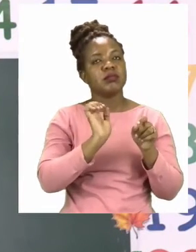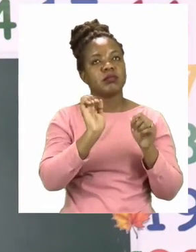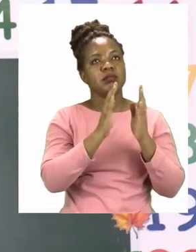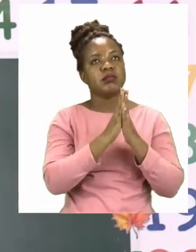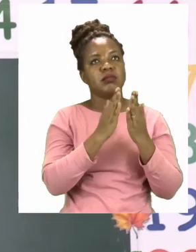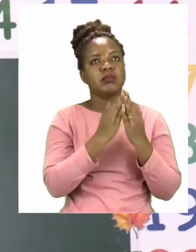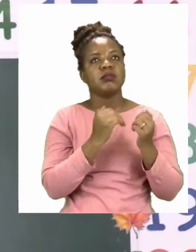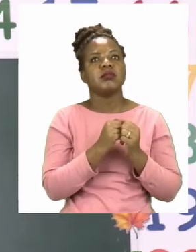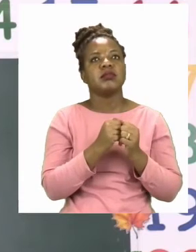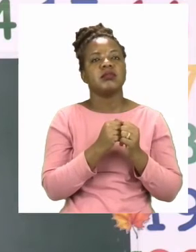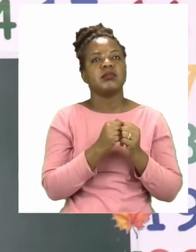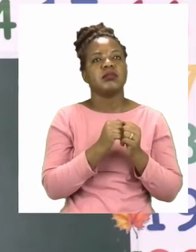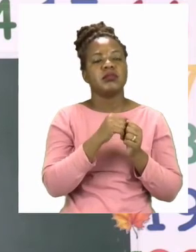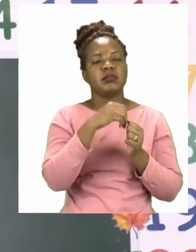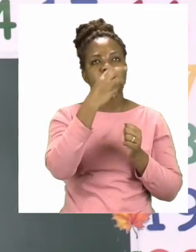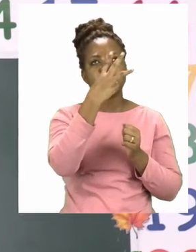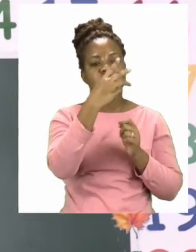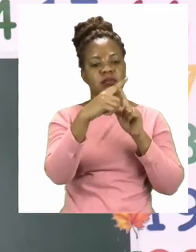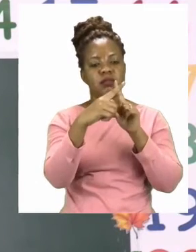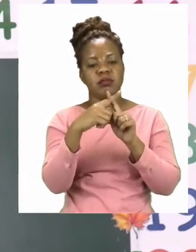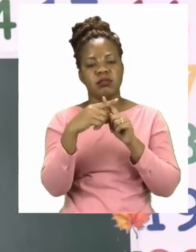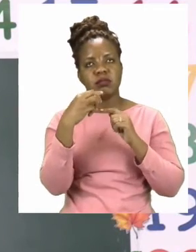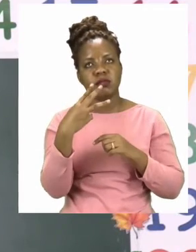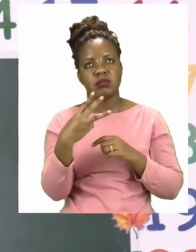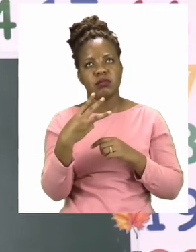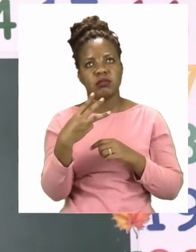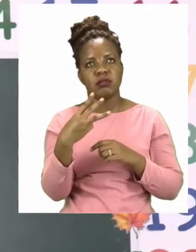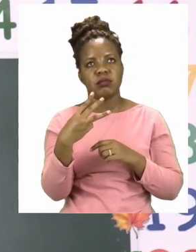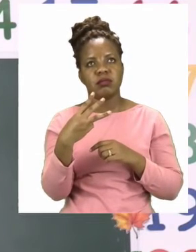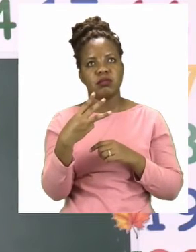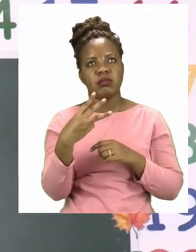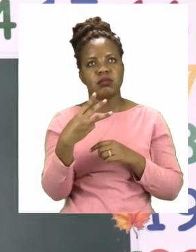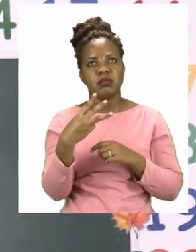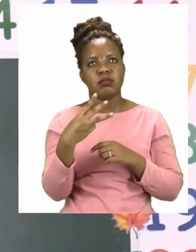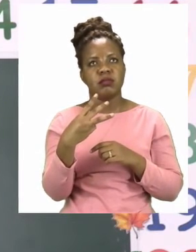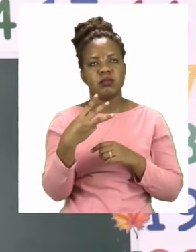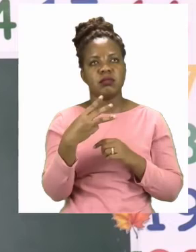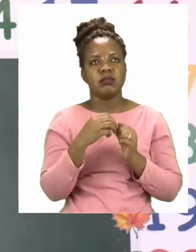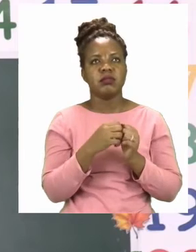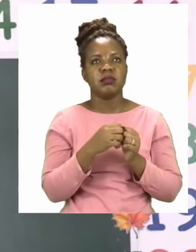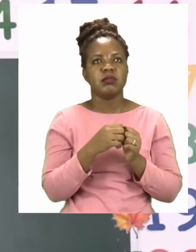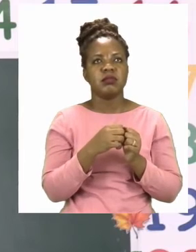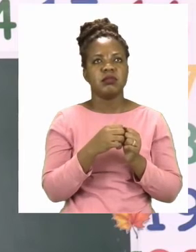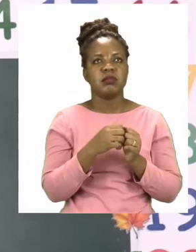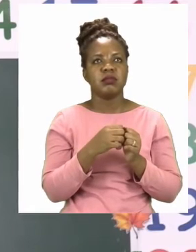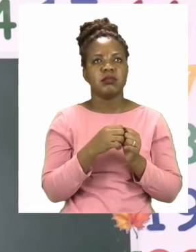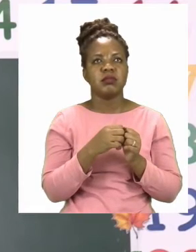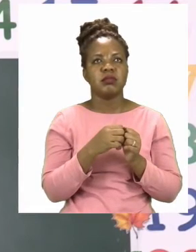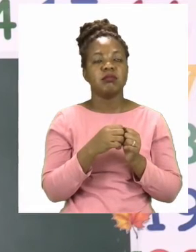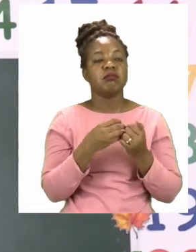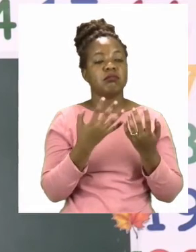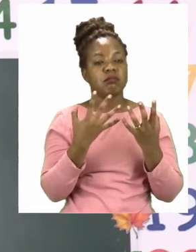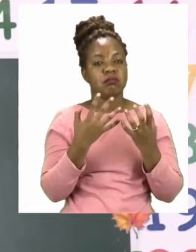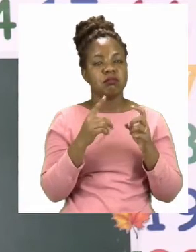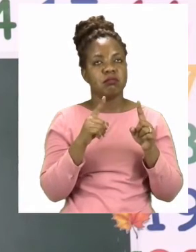do 3 times 3. Now for us to do that, we need our